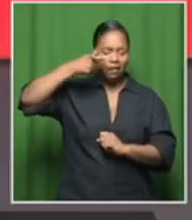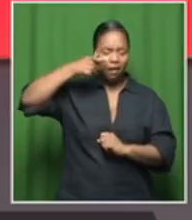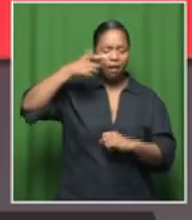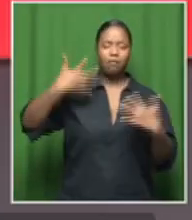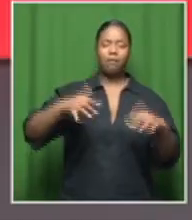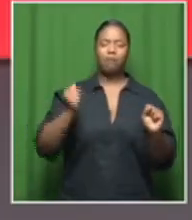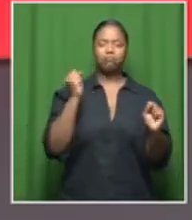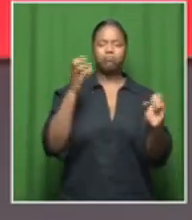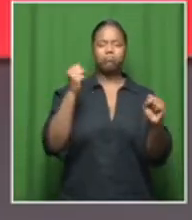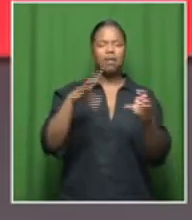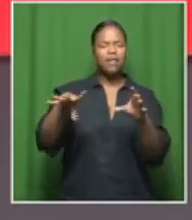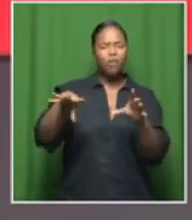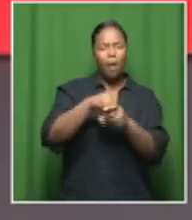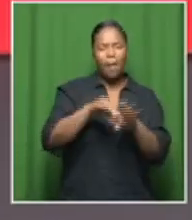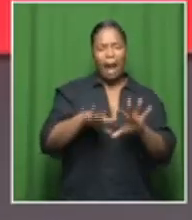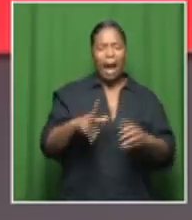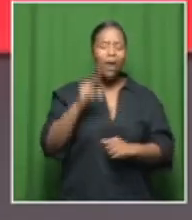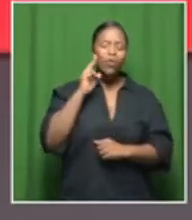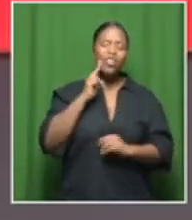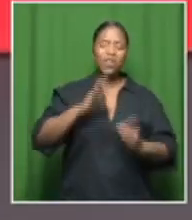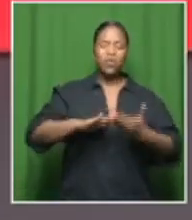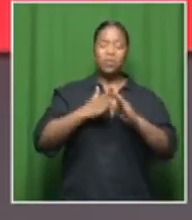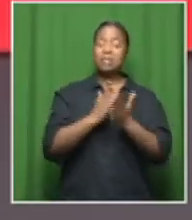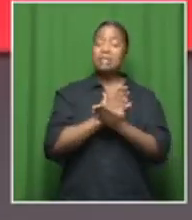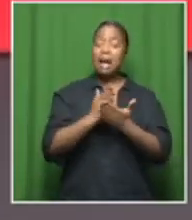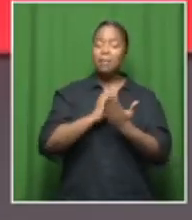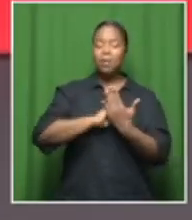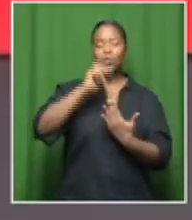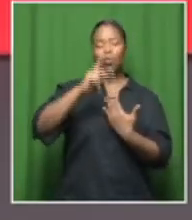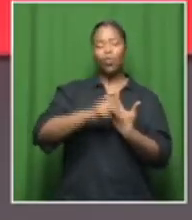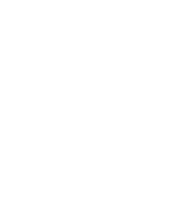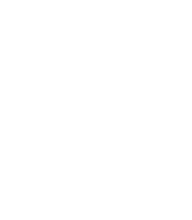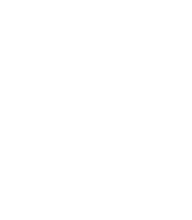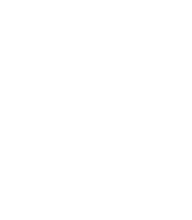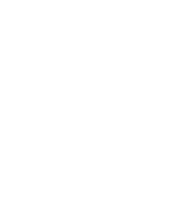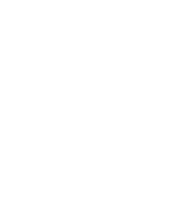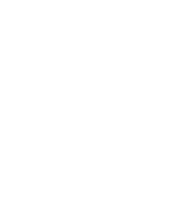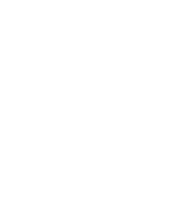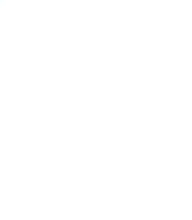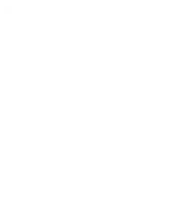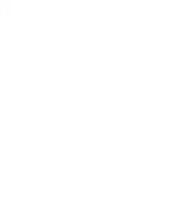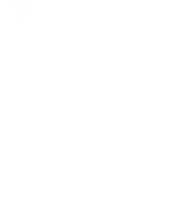chatting to us about the involvements for the deaf community and some of the projects through the REAH C9.